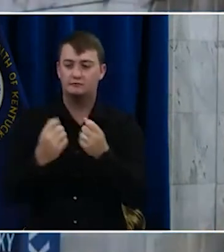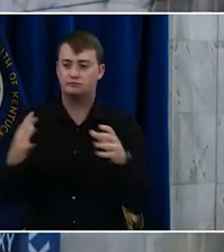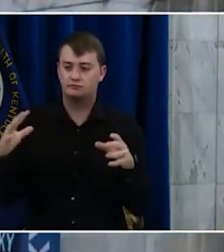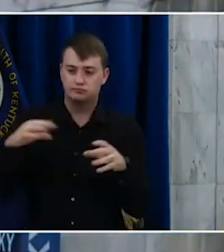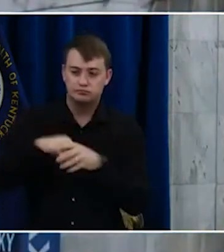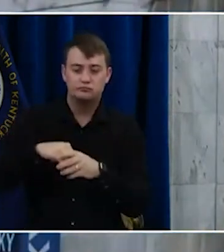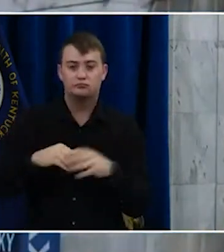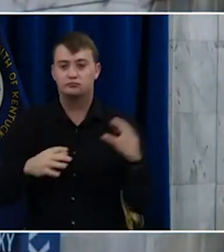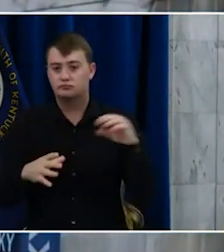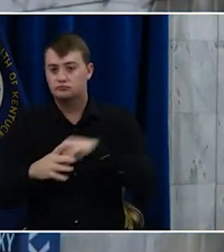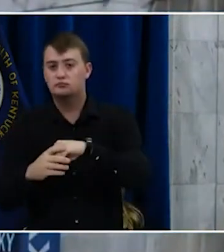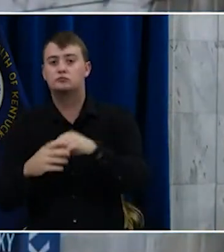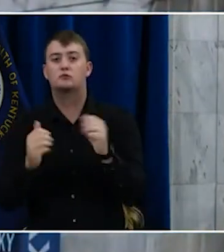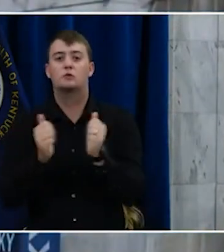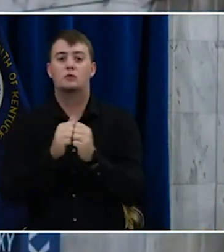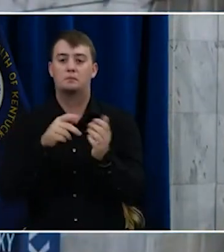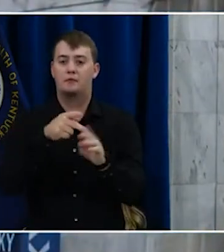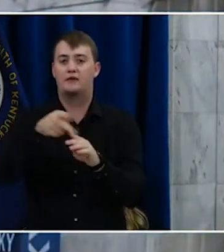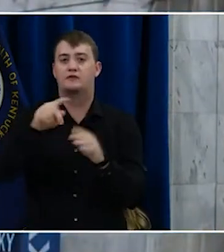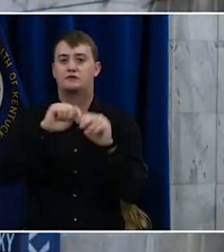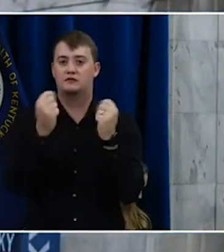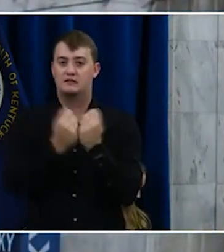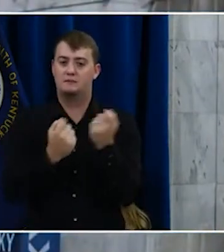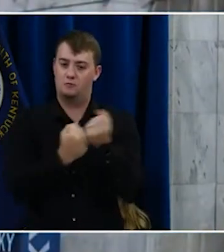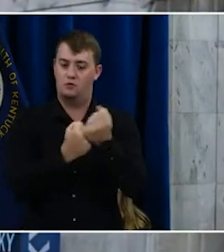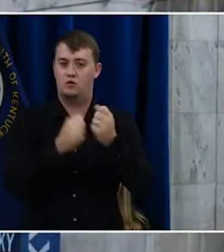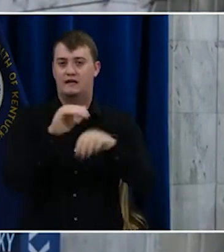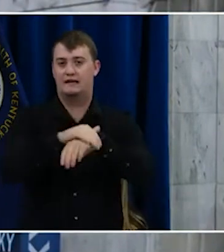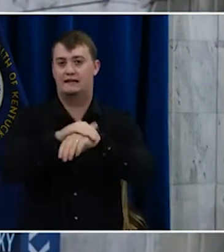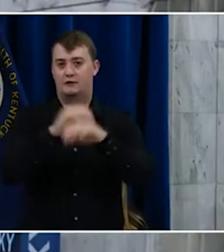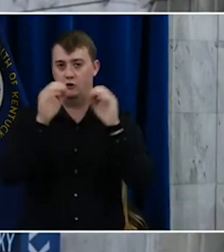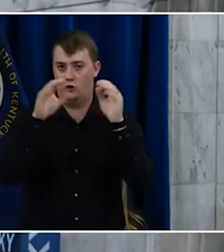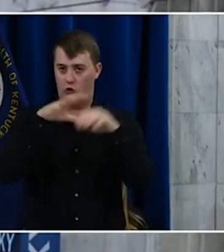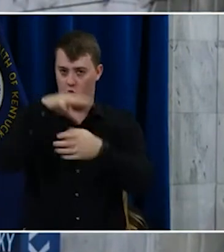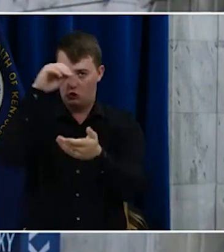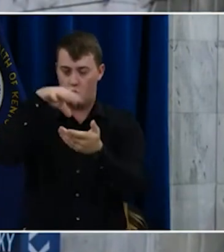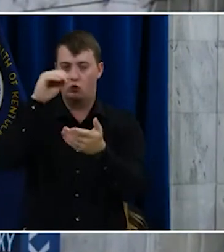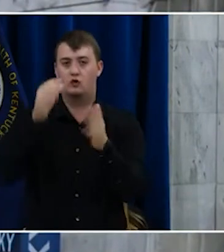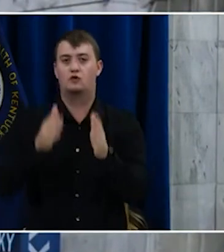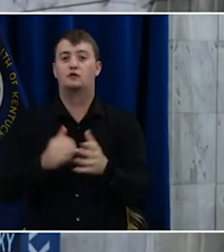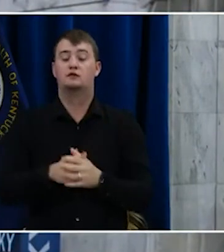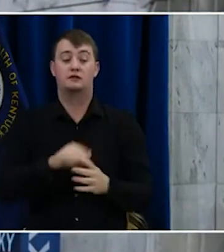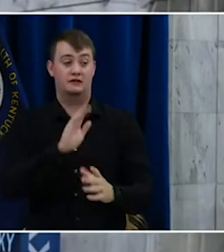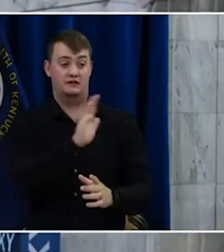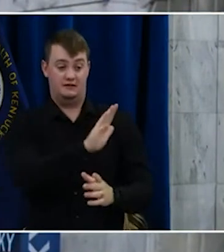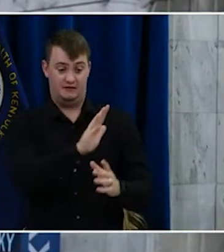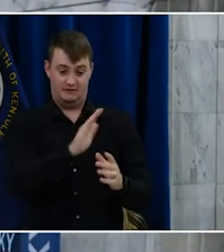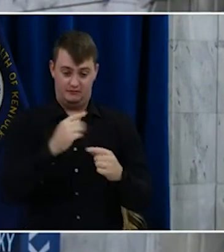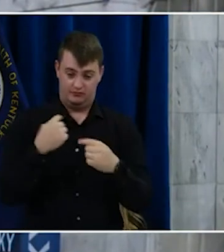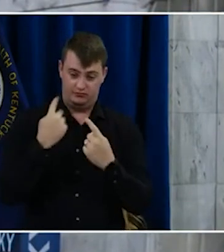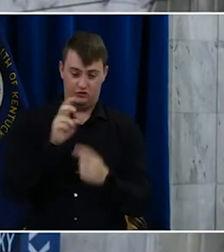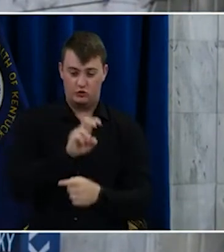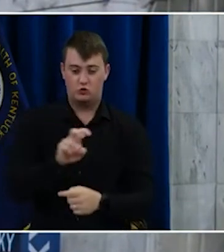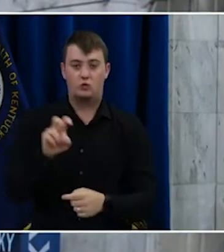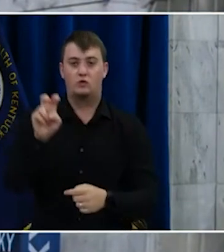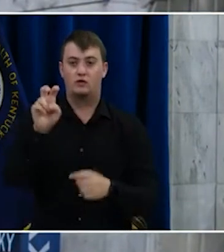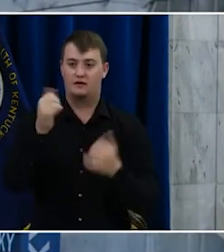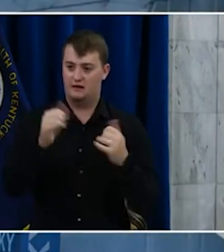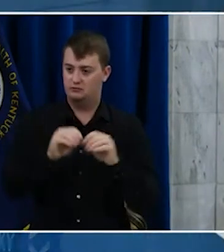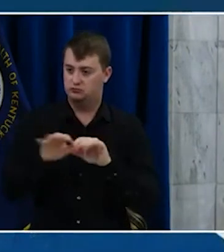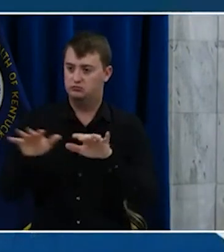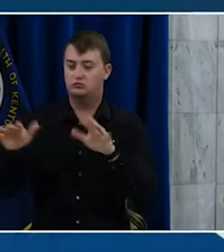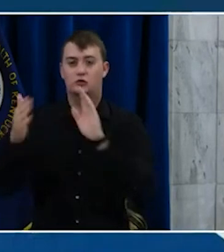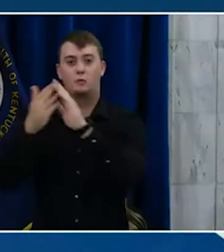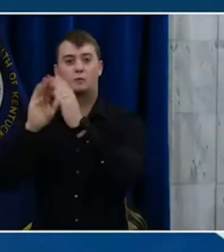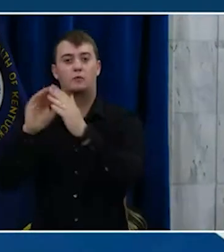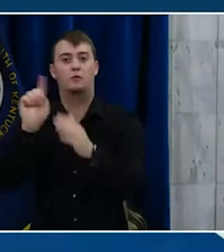with professional teams to support English learners. Jessica's journey teaching English learners has extended into the community, where she